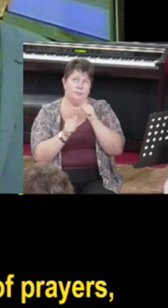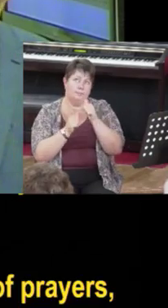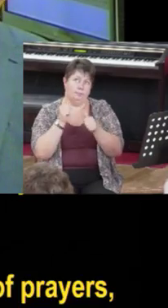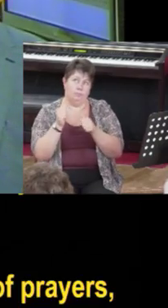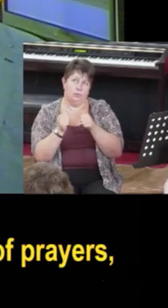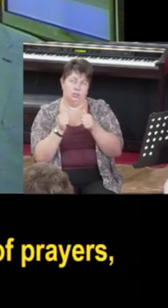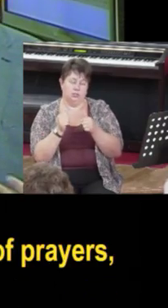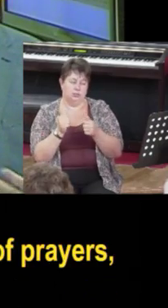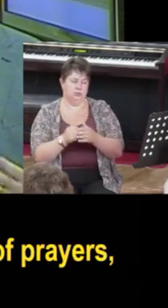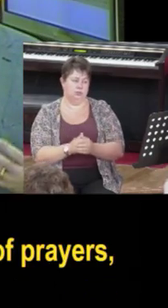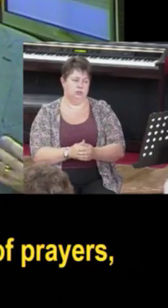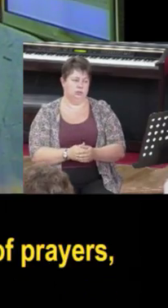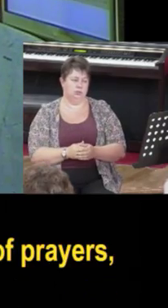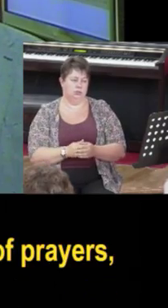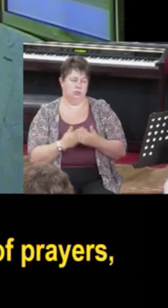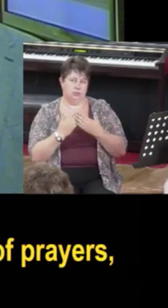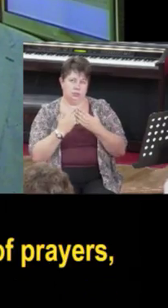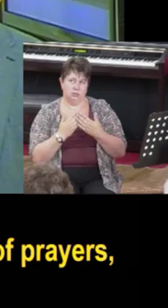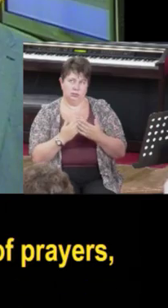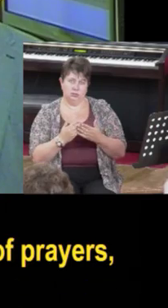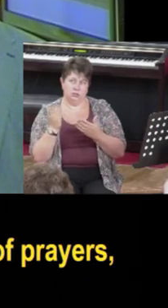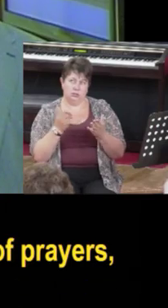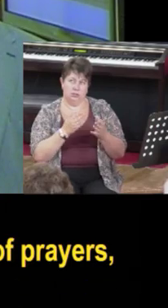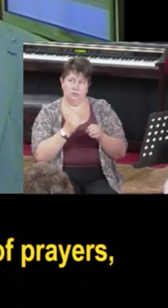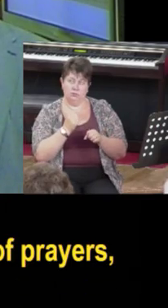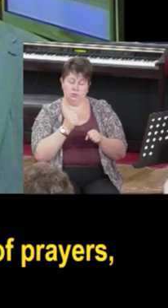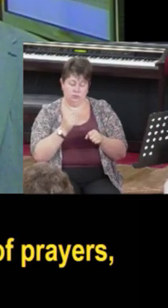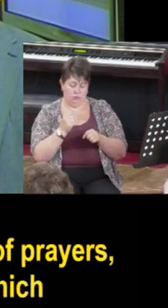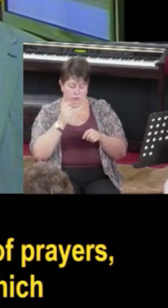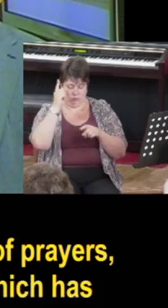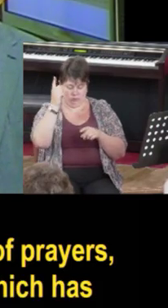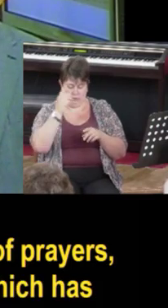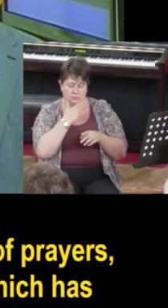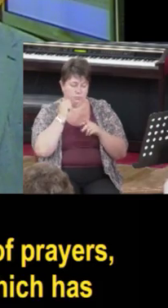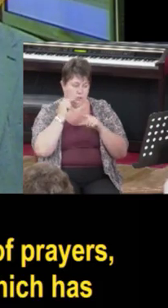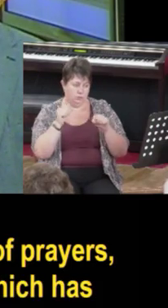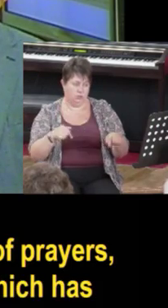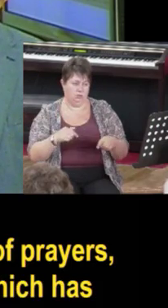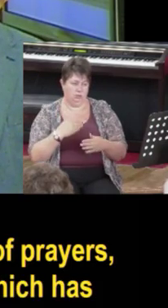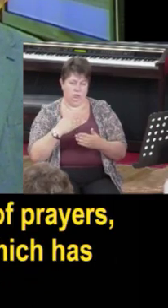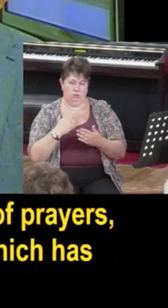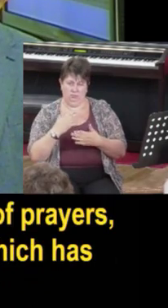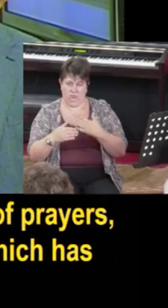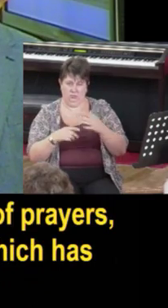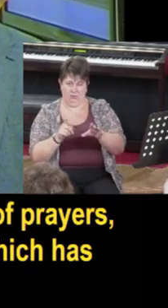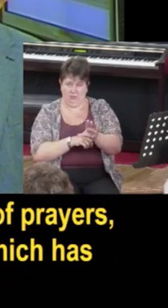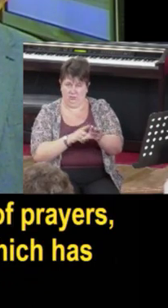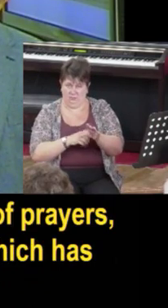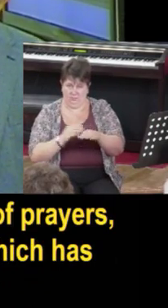praises, which has served God's people well down through many centuries.